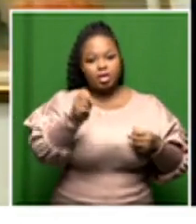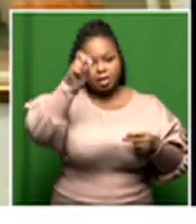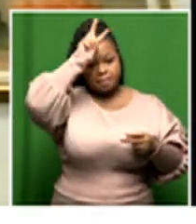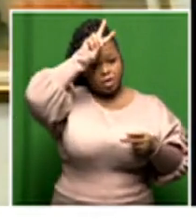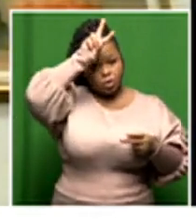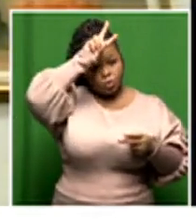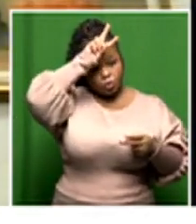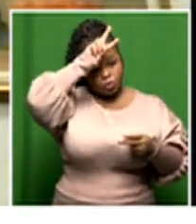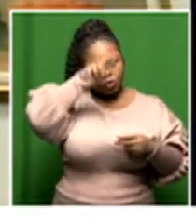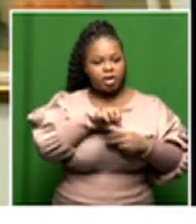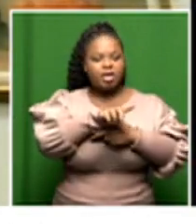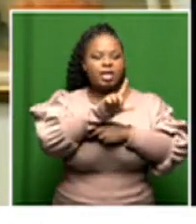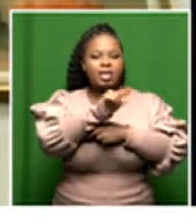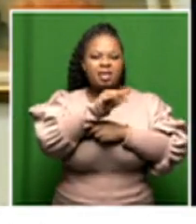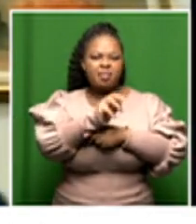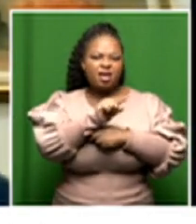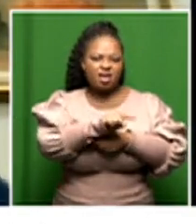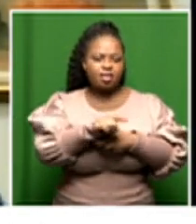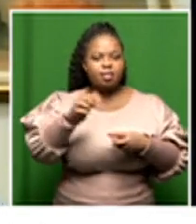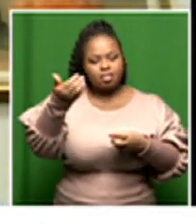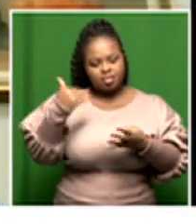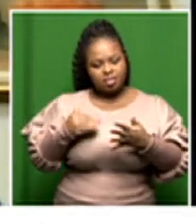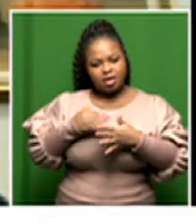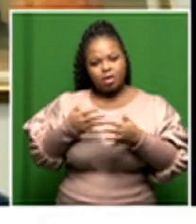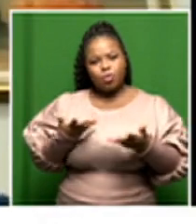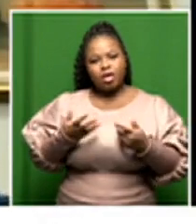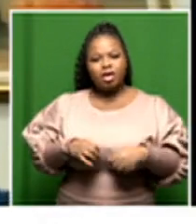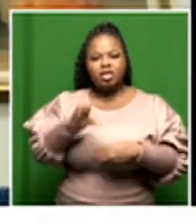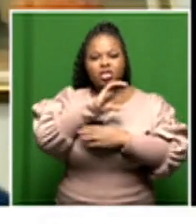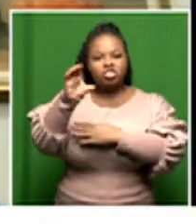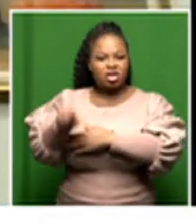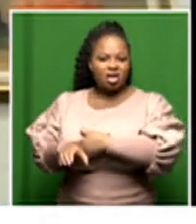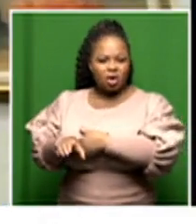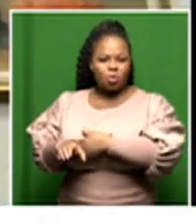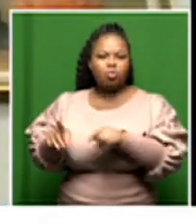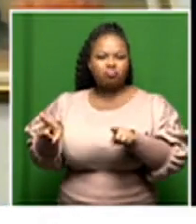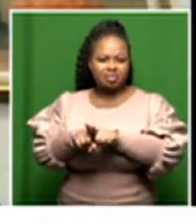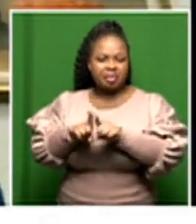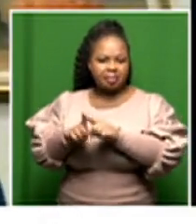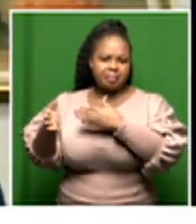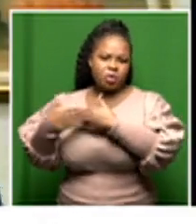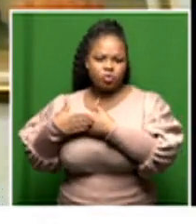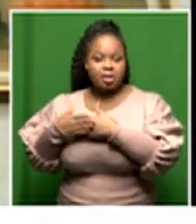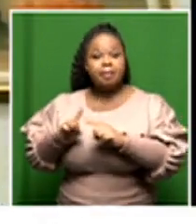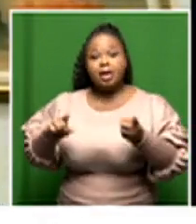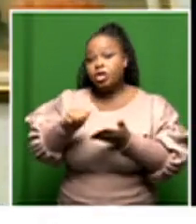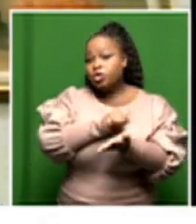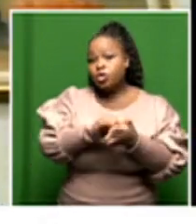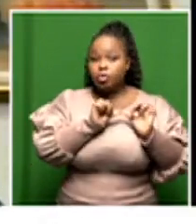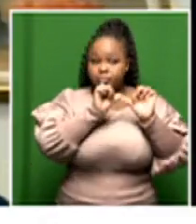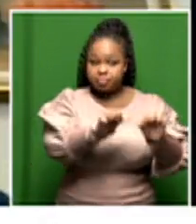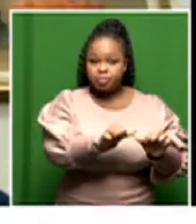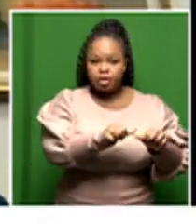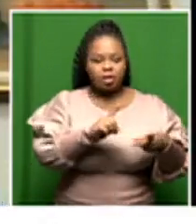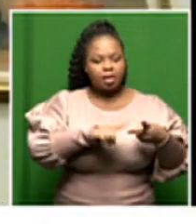Peru, as well as our consulate in Chicago. We'll continue to have a consulate in New York, a